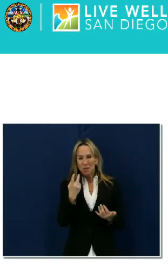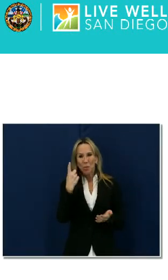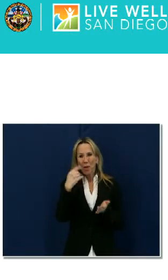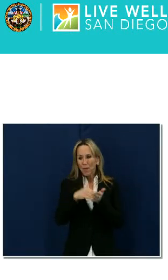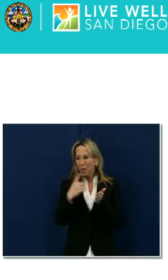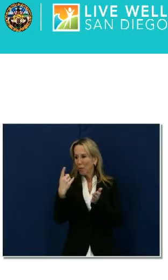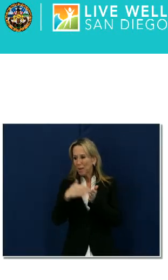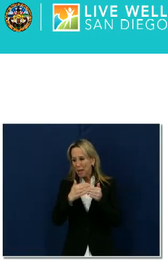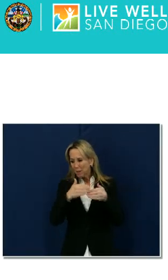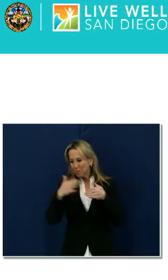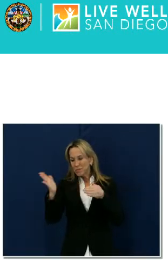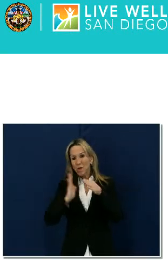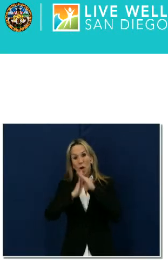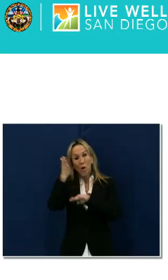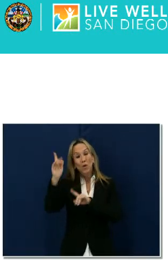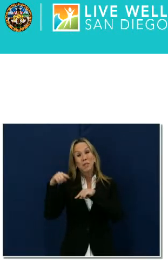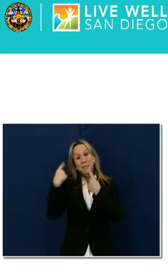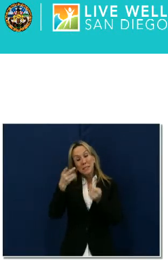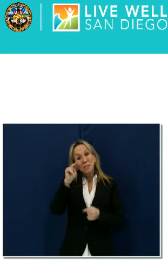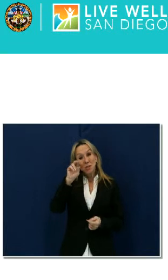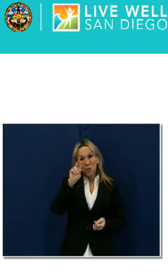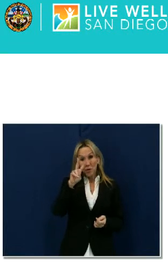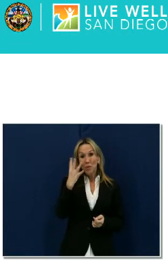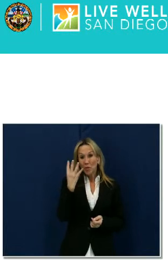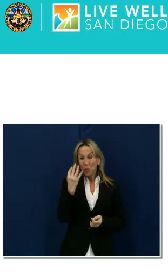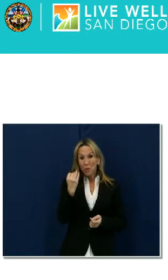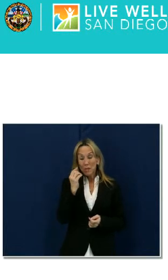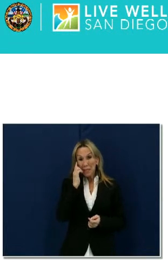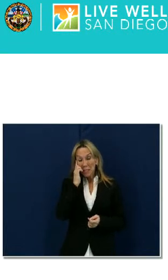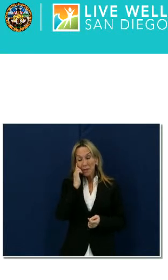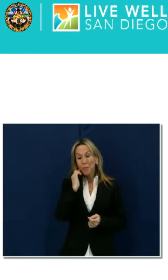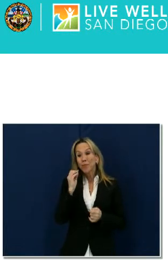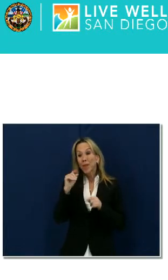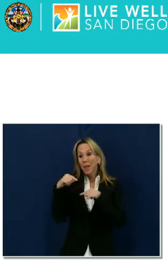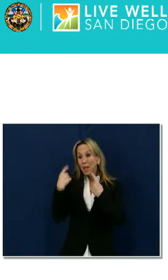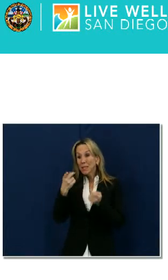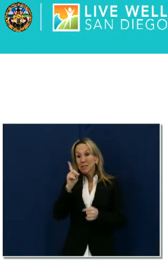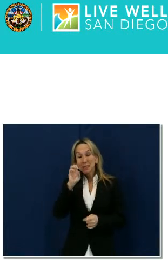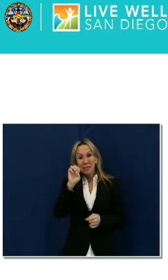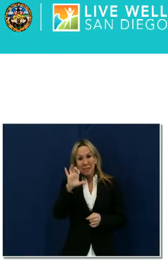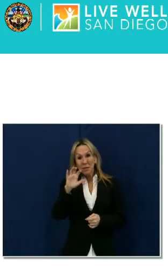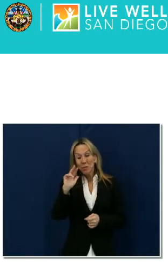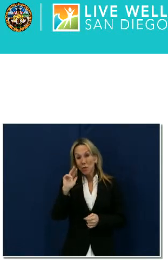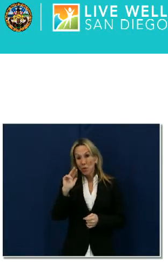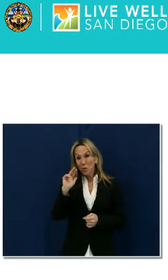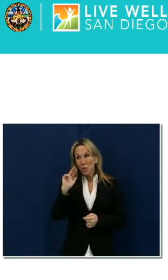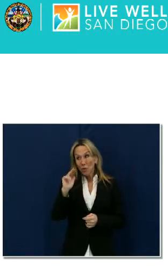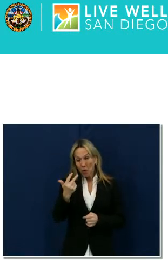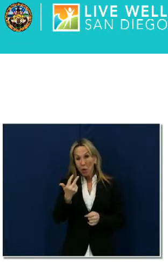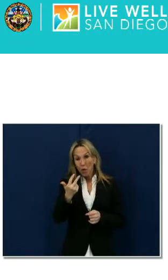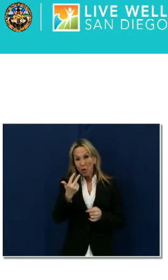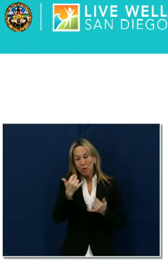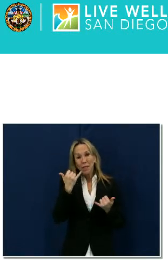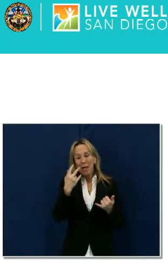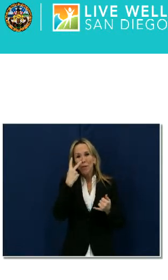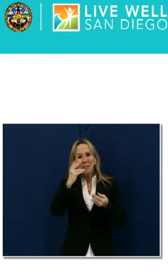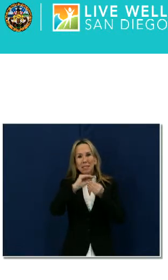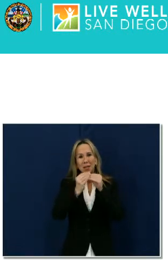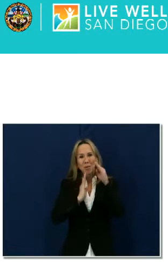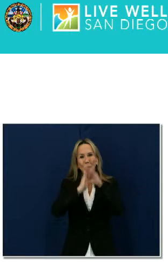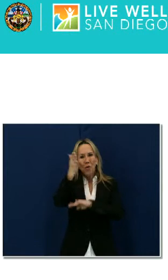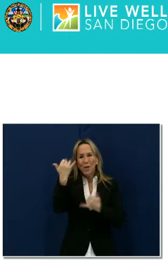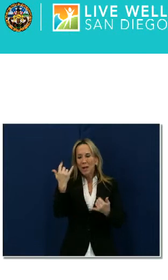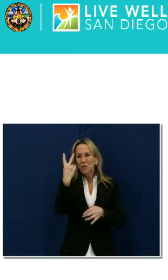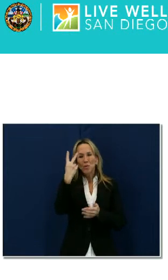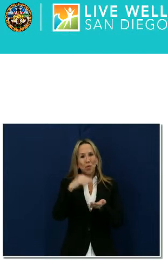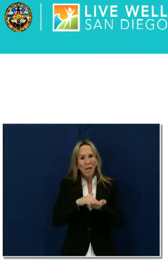since November 14th. And recently, since December 3rd, in the 2,000s, the numbers